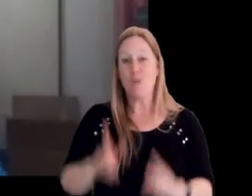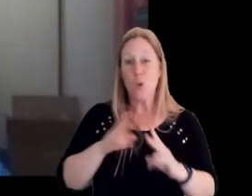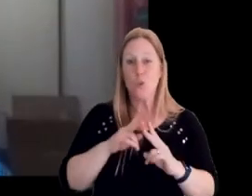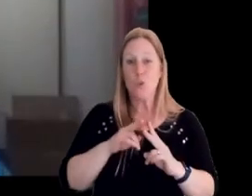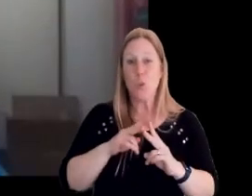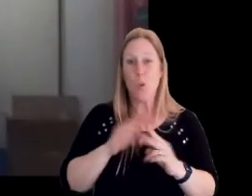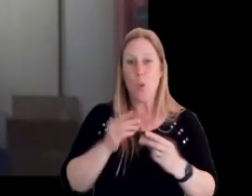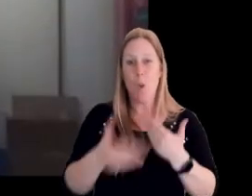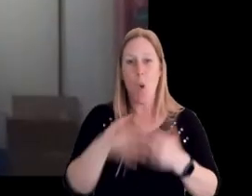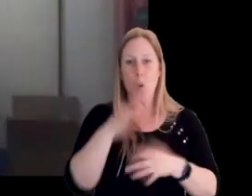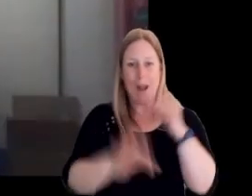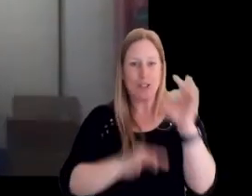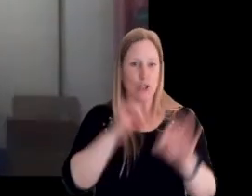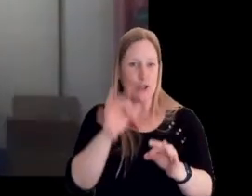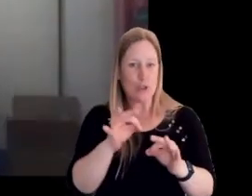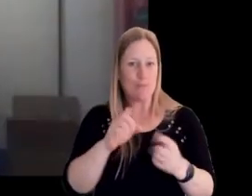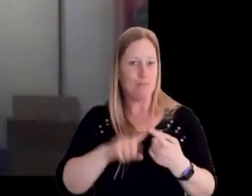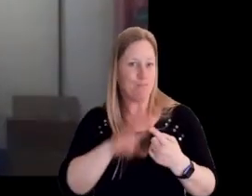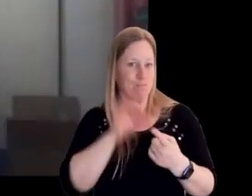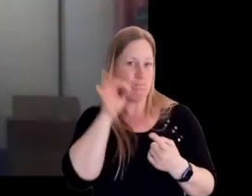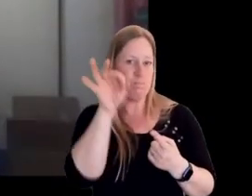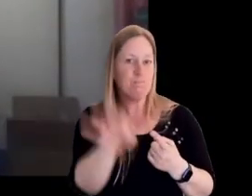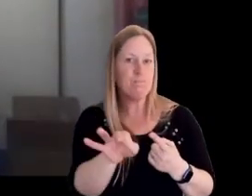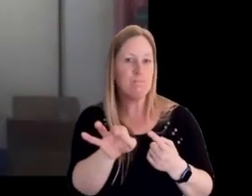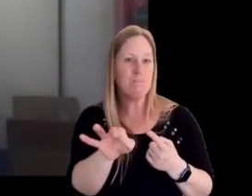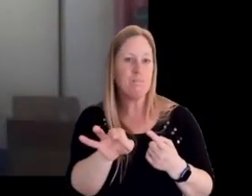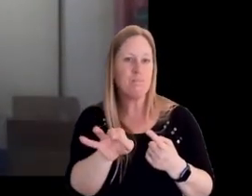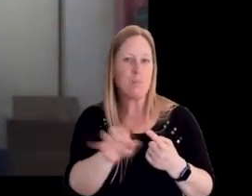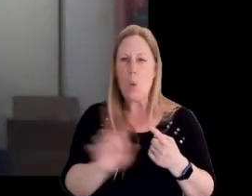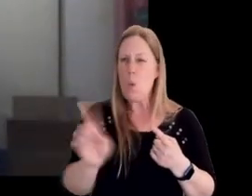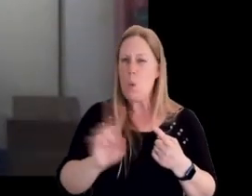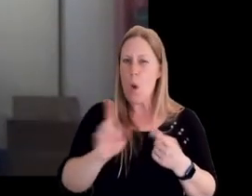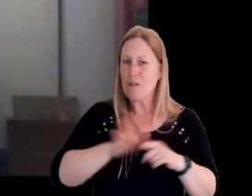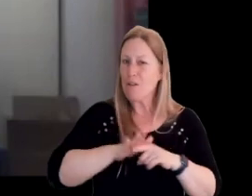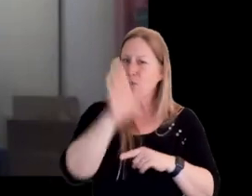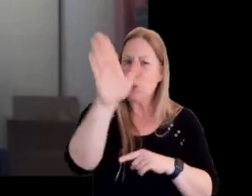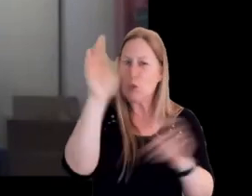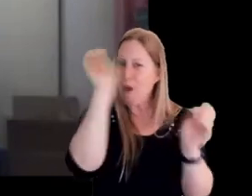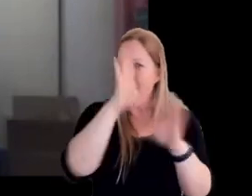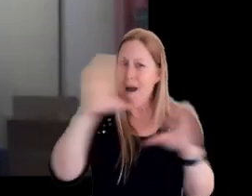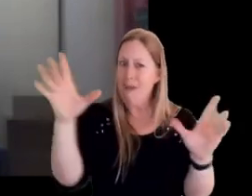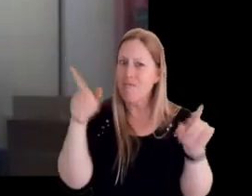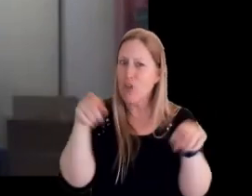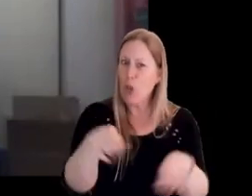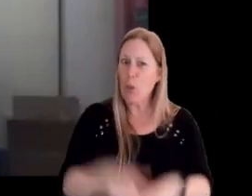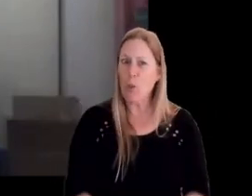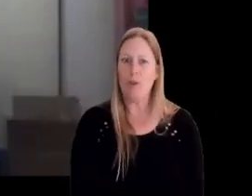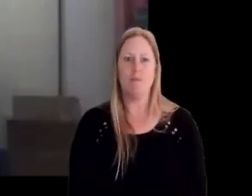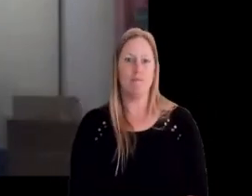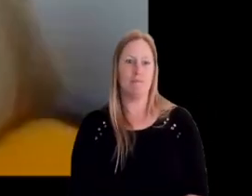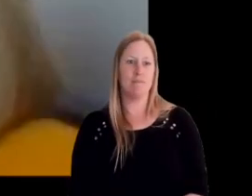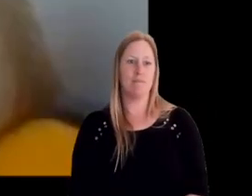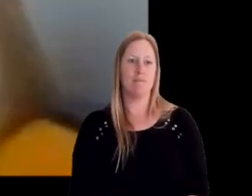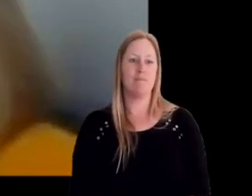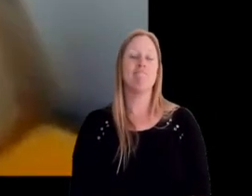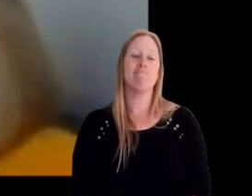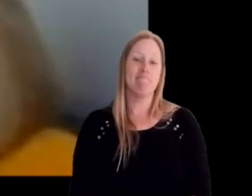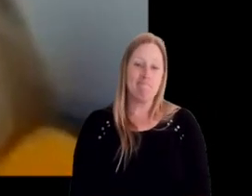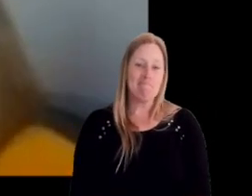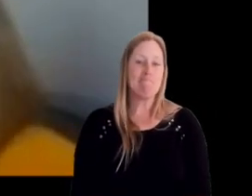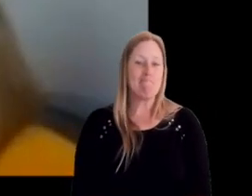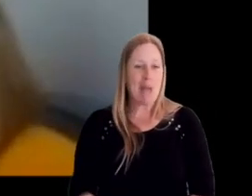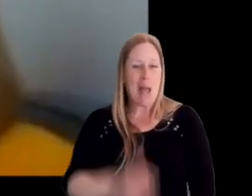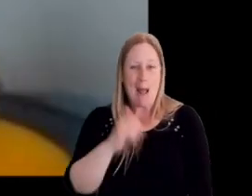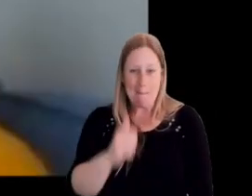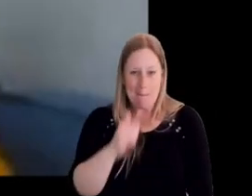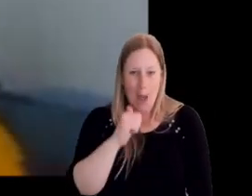more questions. And the first thing I want to ask is just about like what does the future hold for you? Yes,